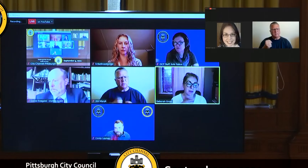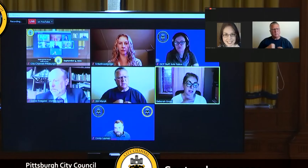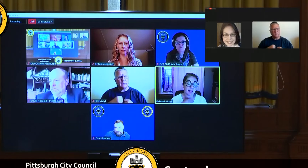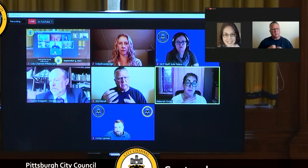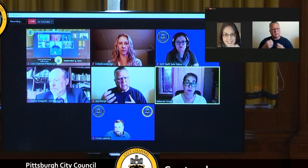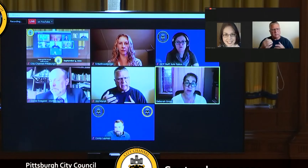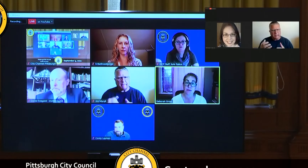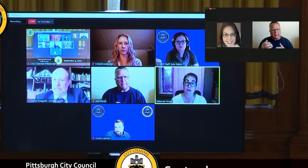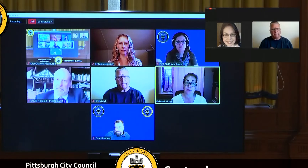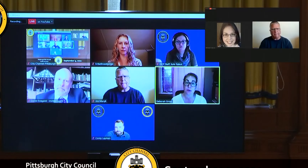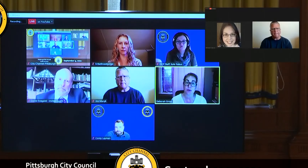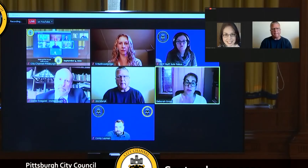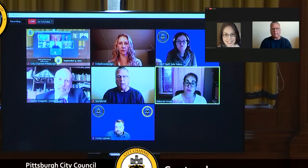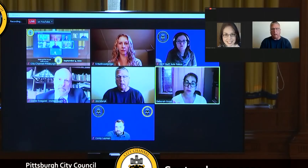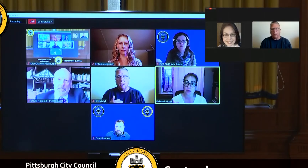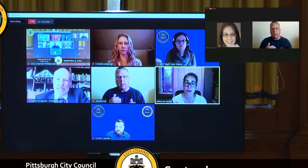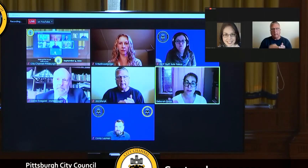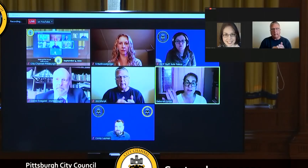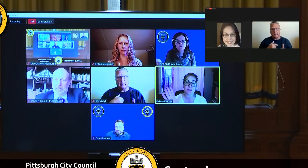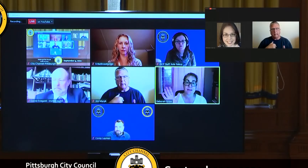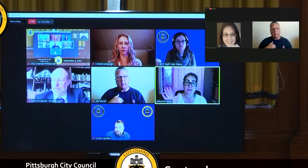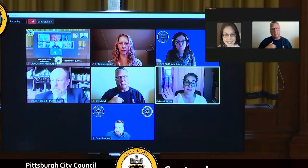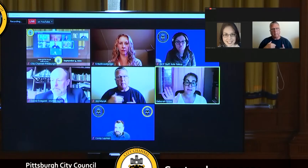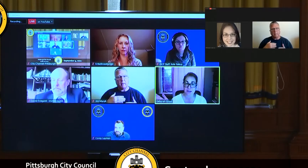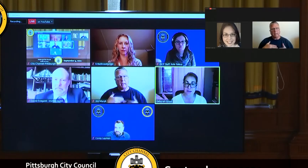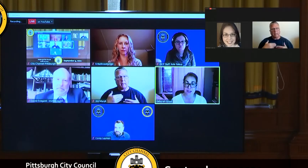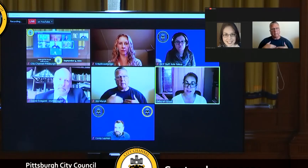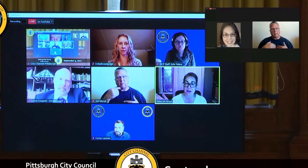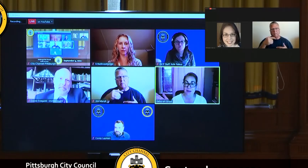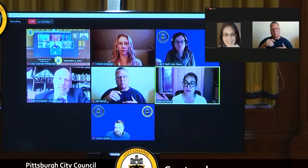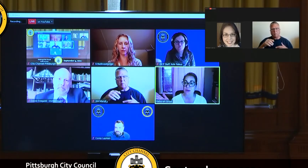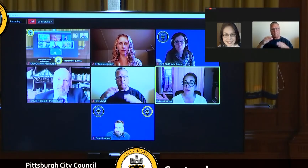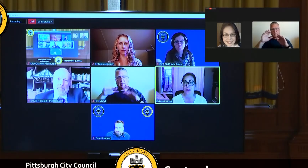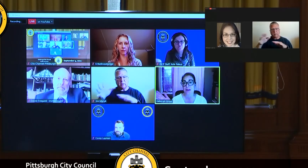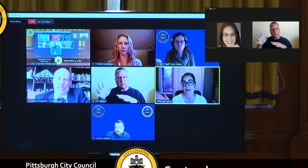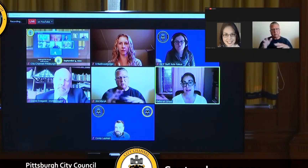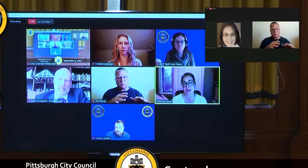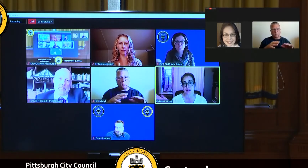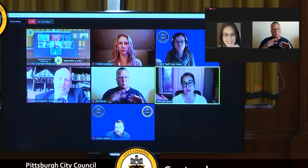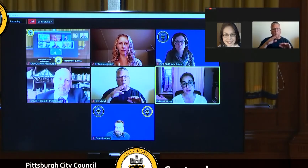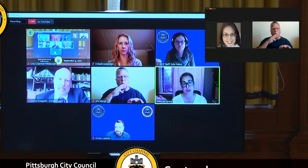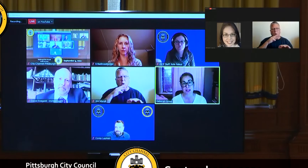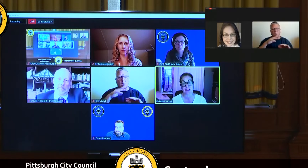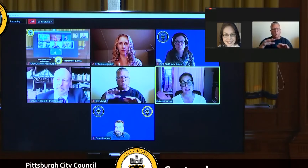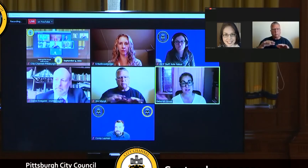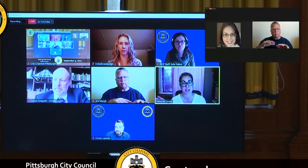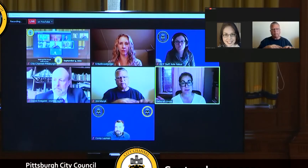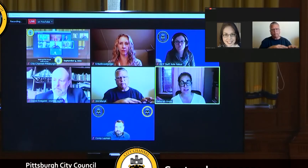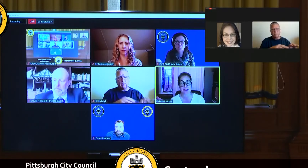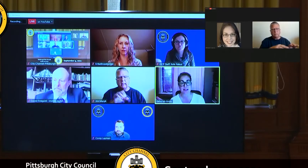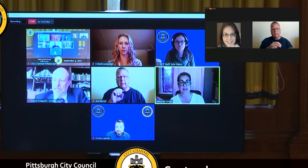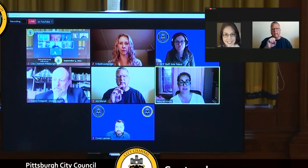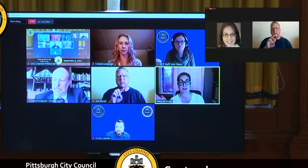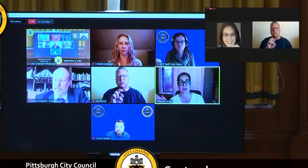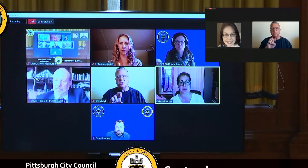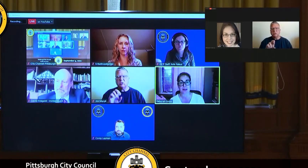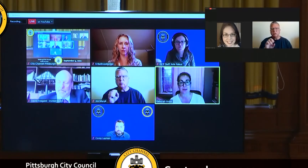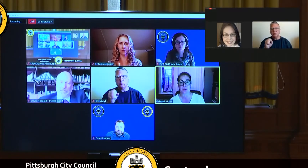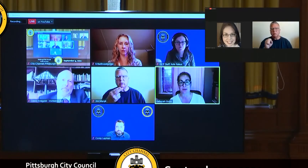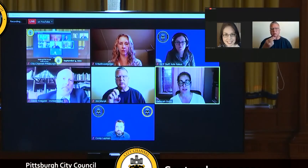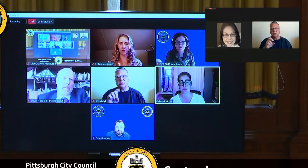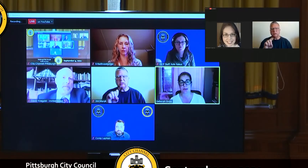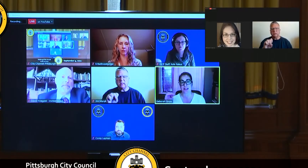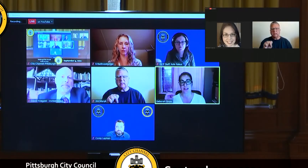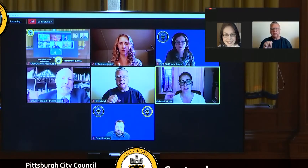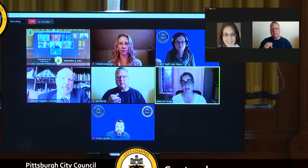Again, I'm grateful for the stormwater. You always hear me talking about stormwater and our sewer sheds every time we discuss even a little sewer